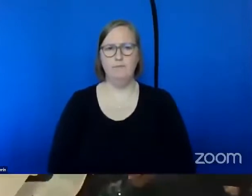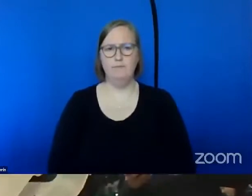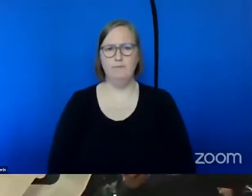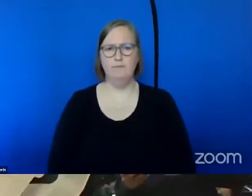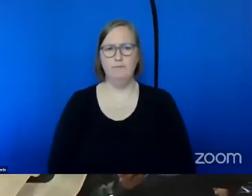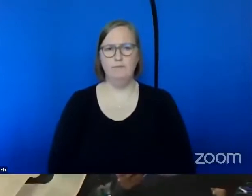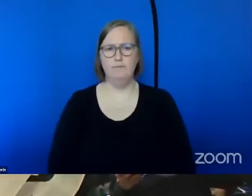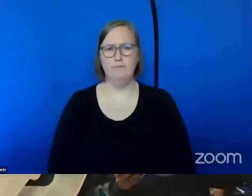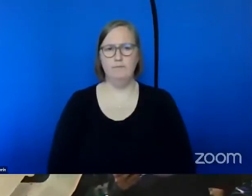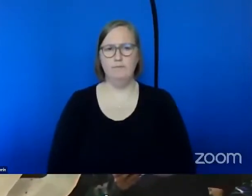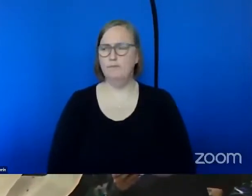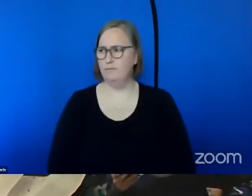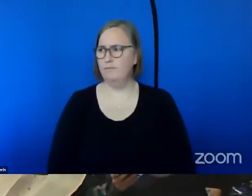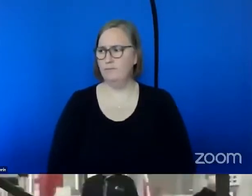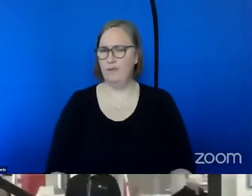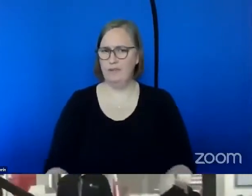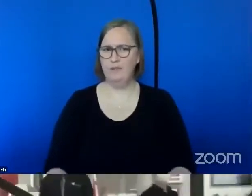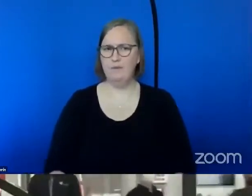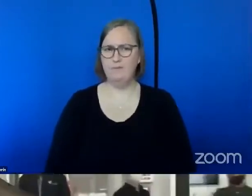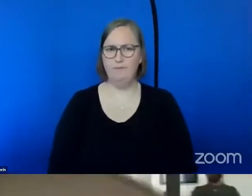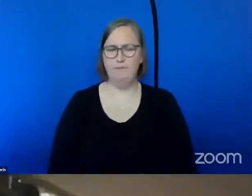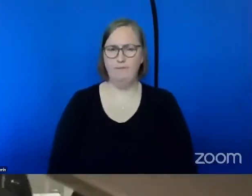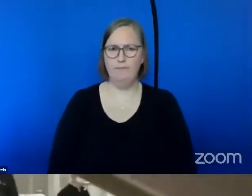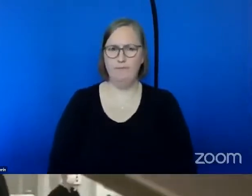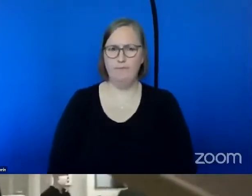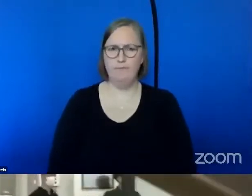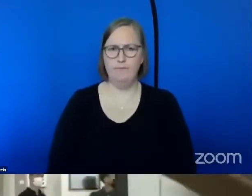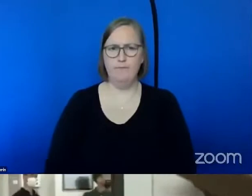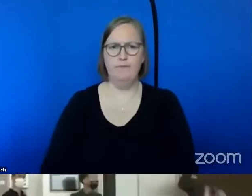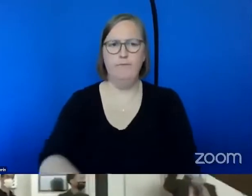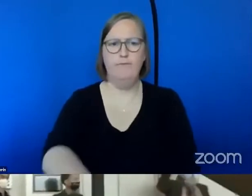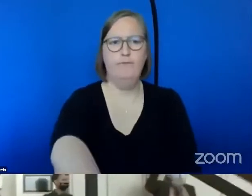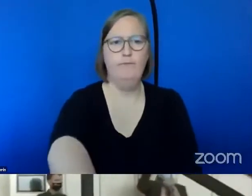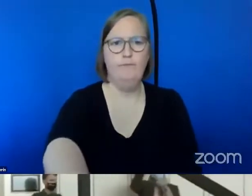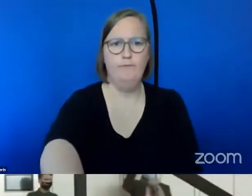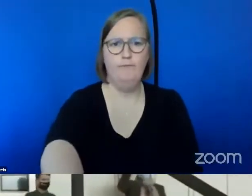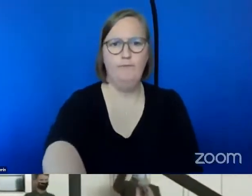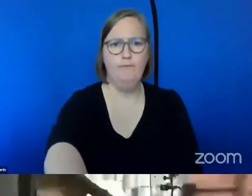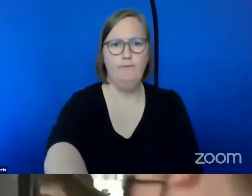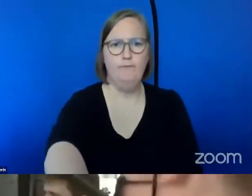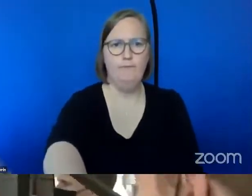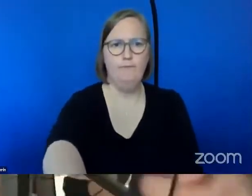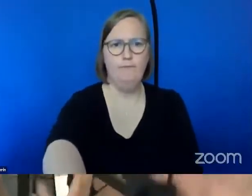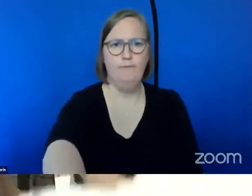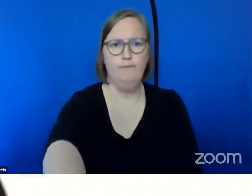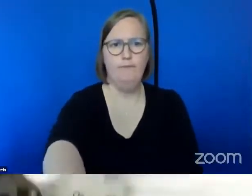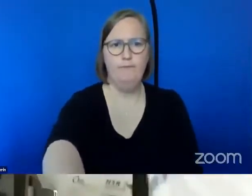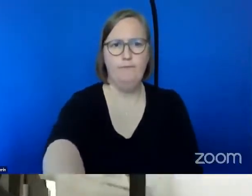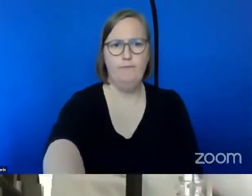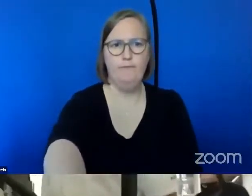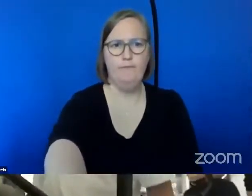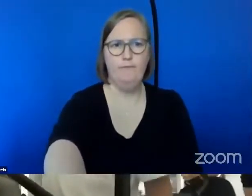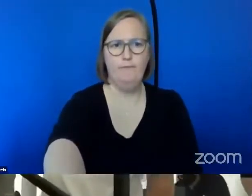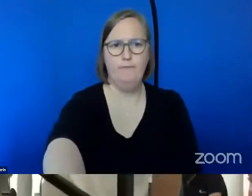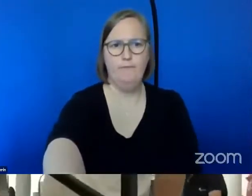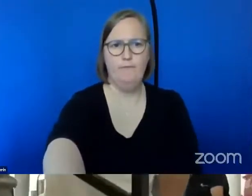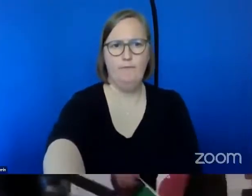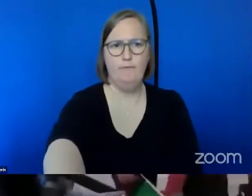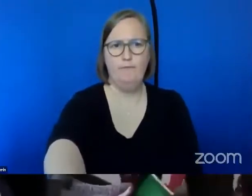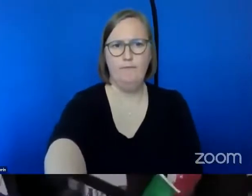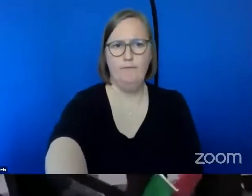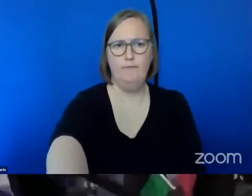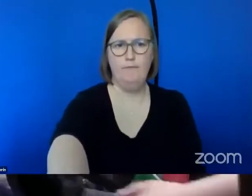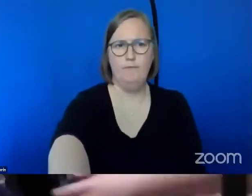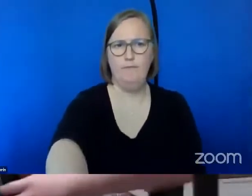the fastest, most skillful pilots in our live stream on CYBATHLON.com. The